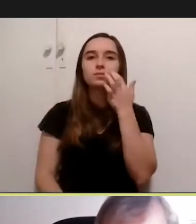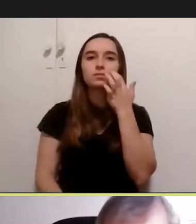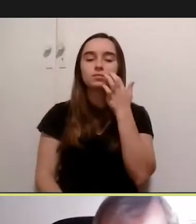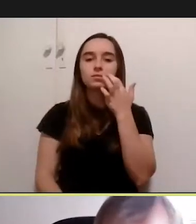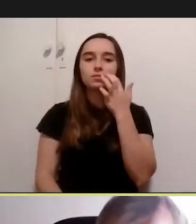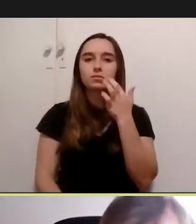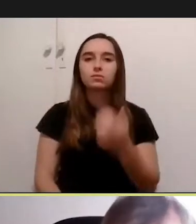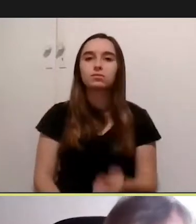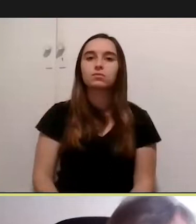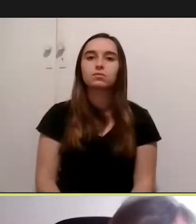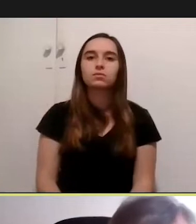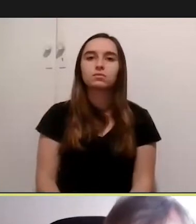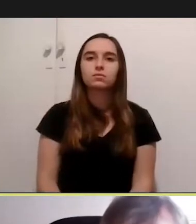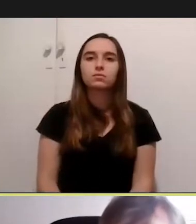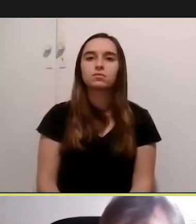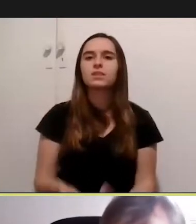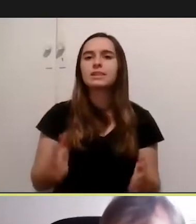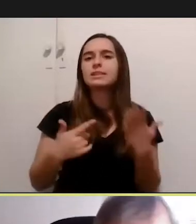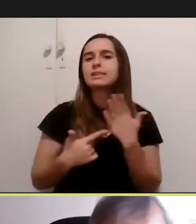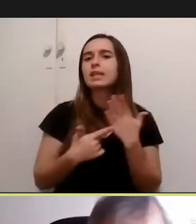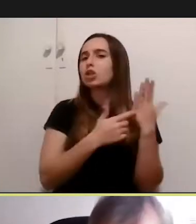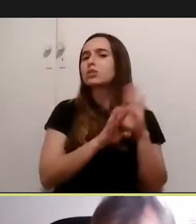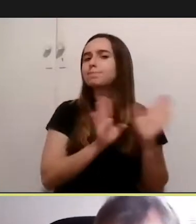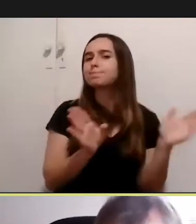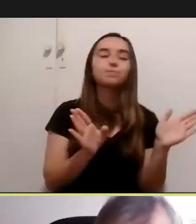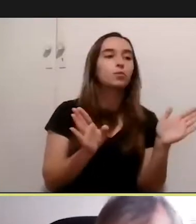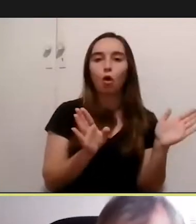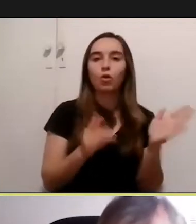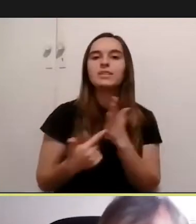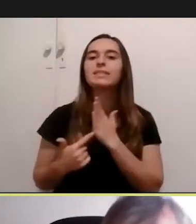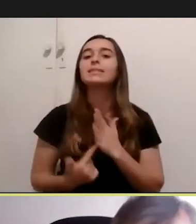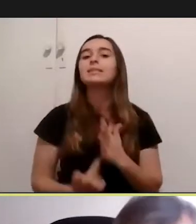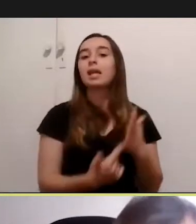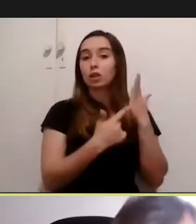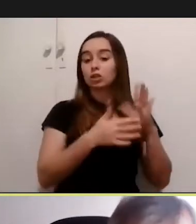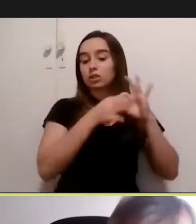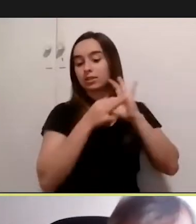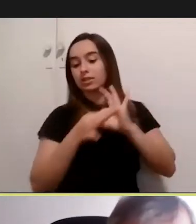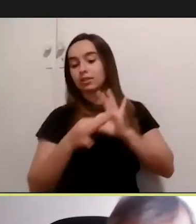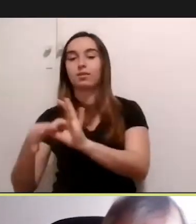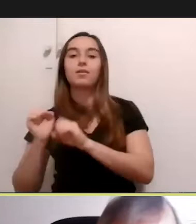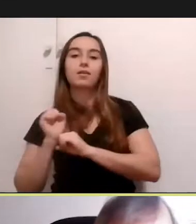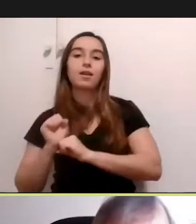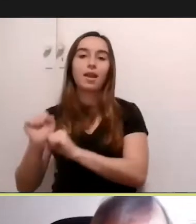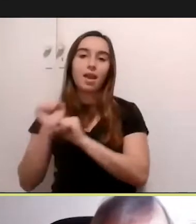So it's not just about the technology. It's about why we bother at all to care, what we call care.